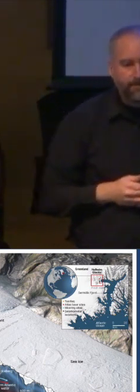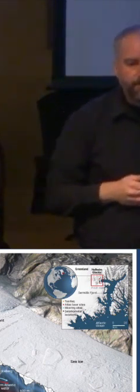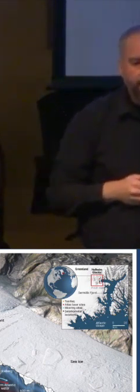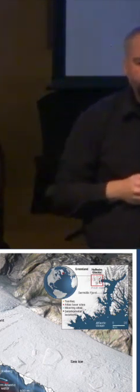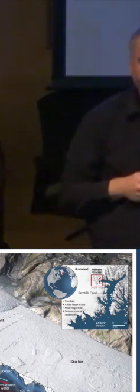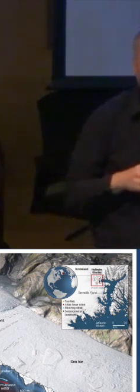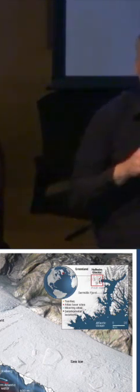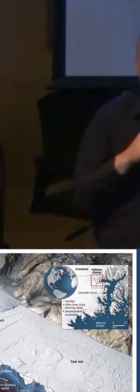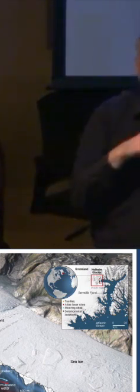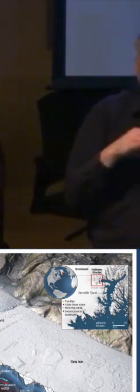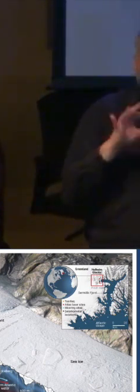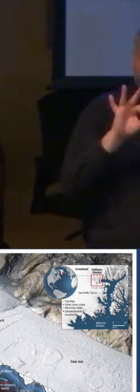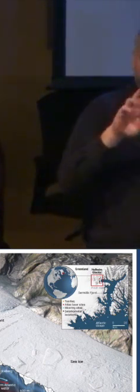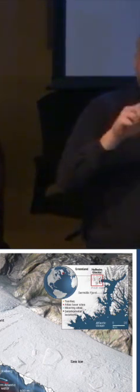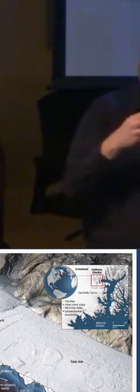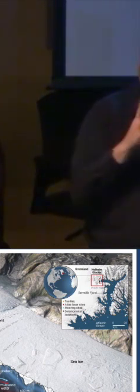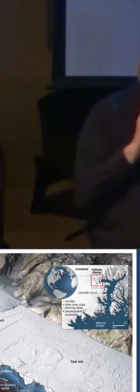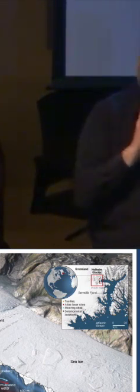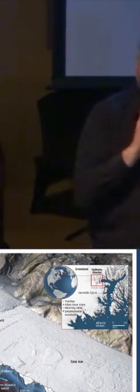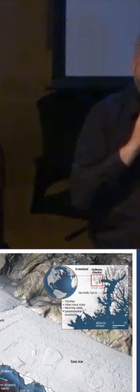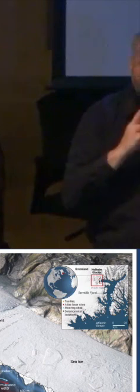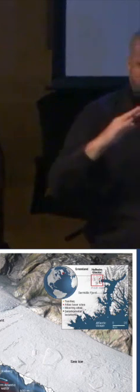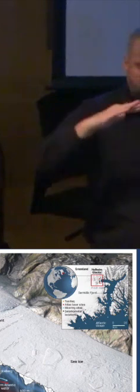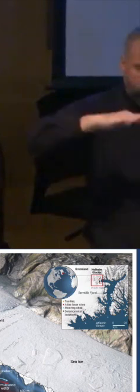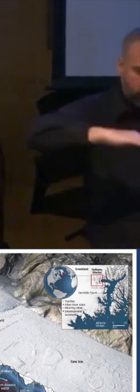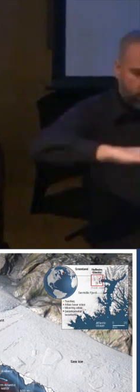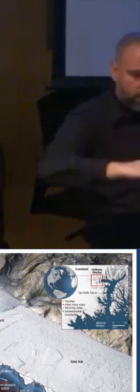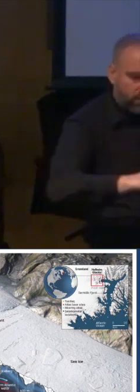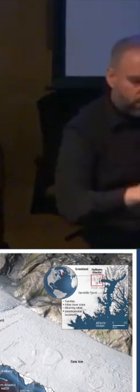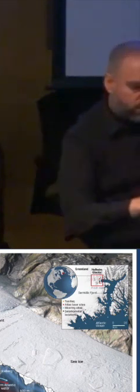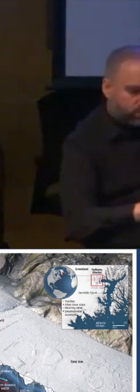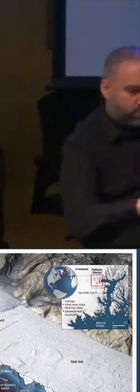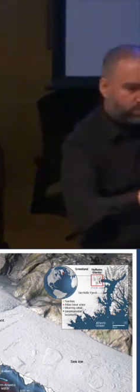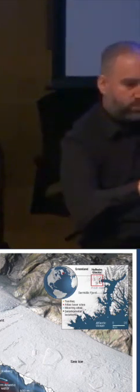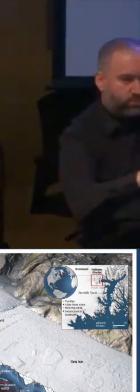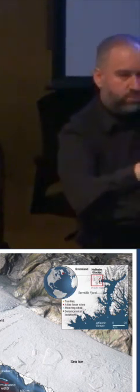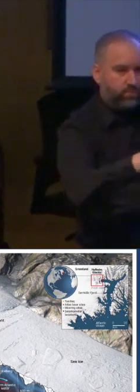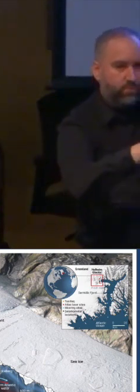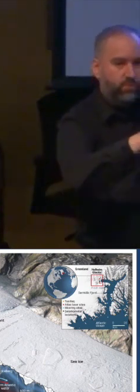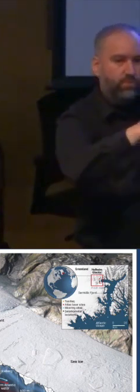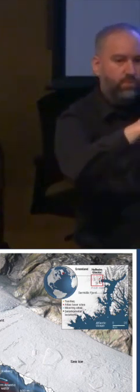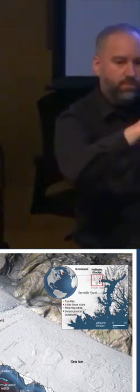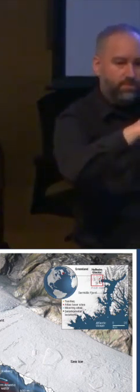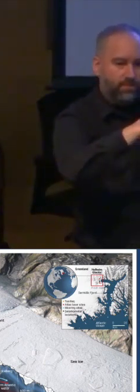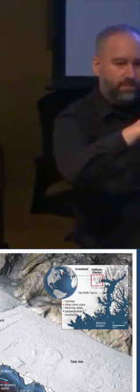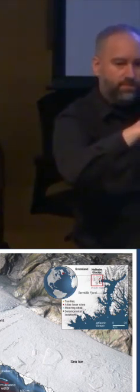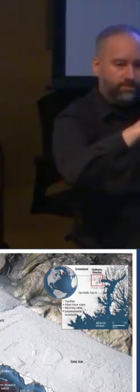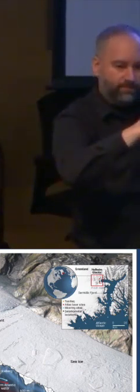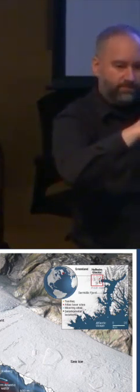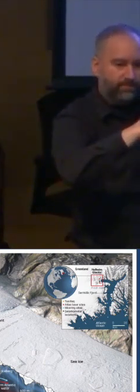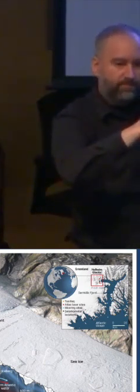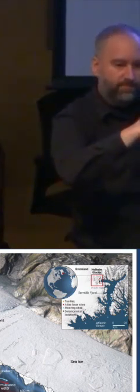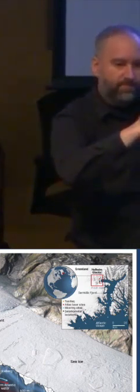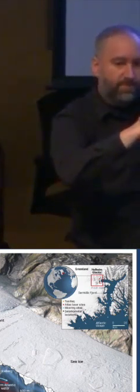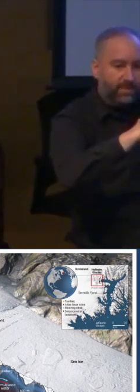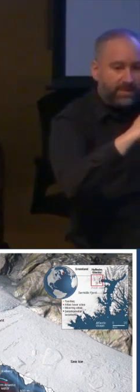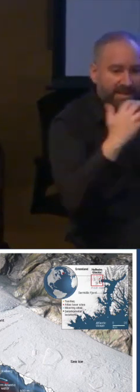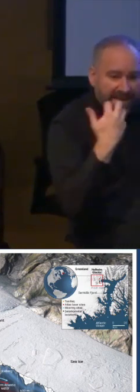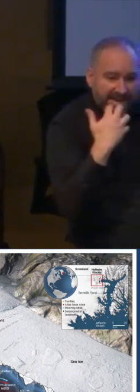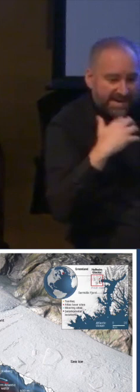coming in at the base of the glacier, rising. It also carries a lot of the heat upwards. And you can tell it's